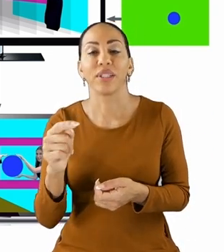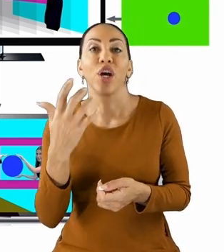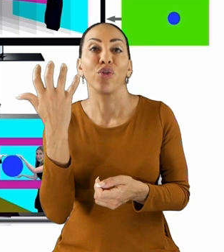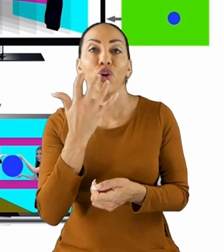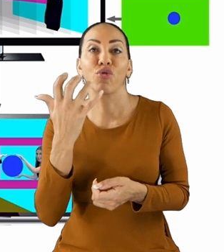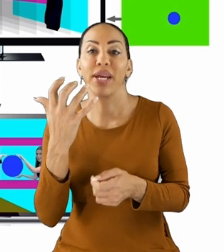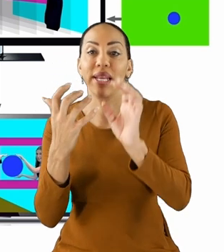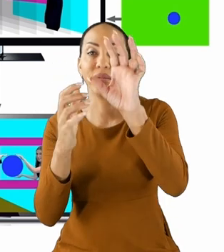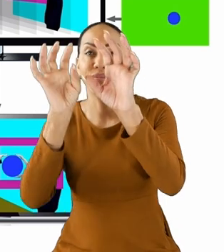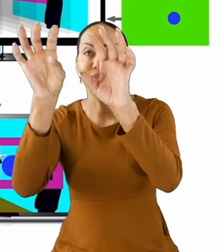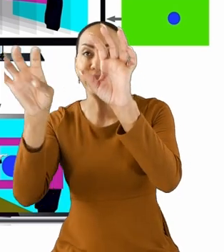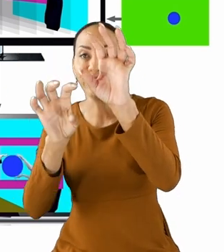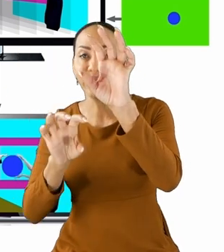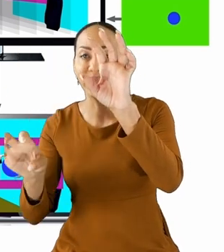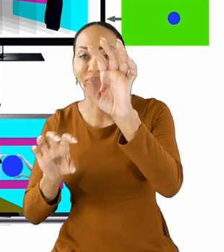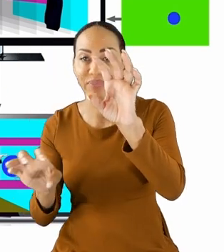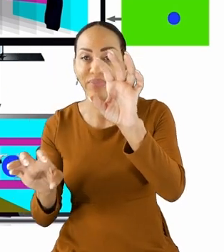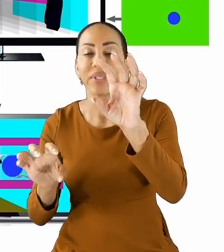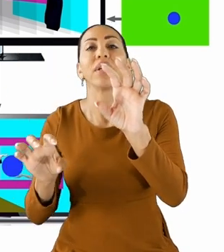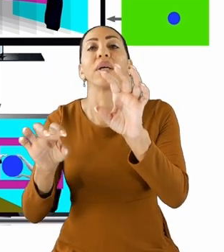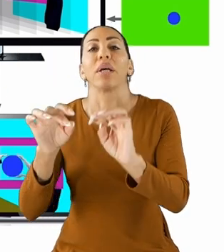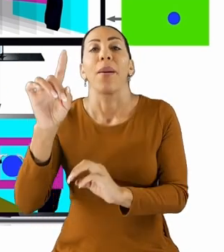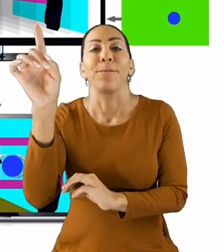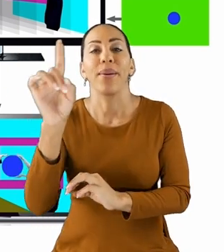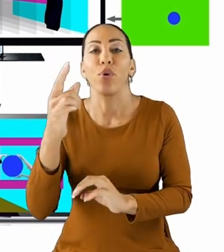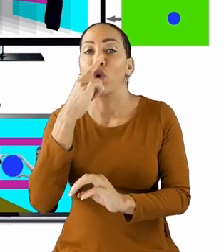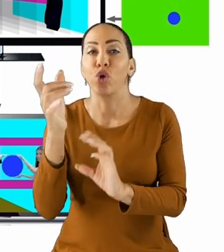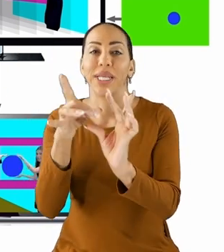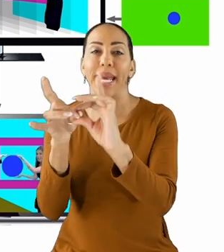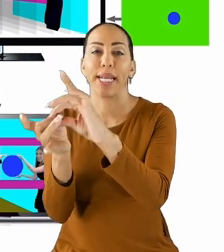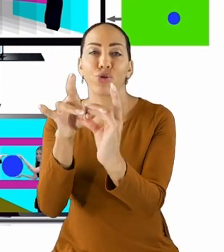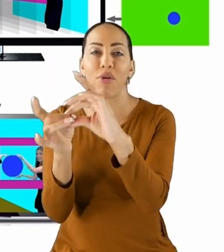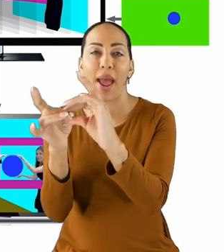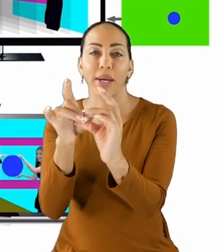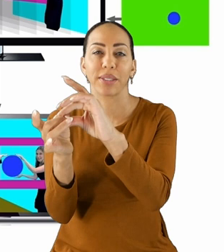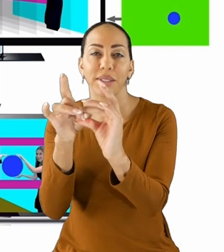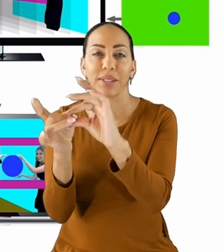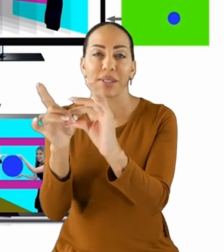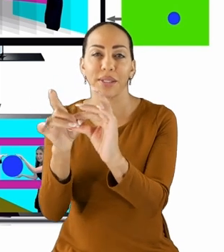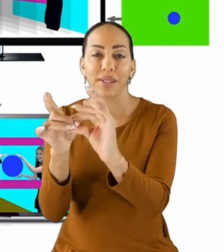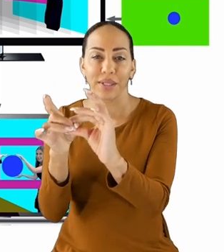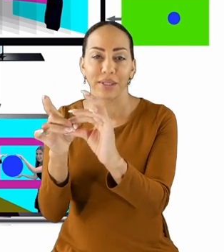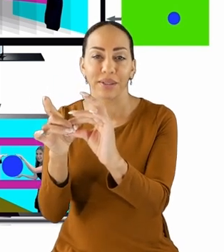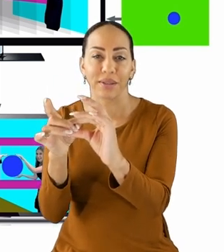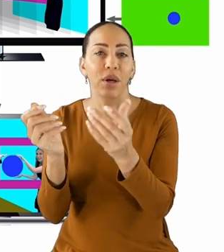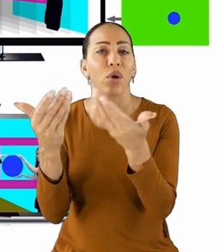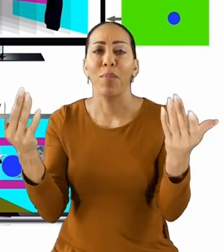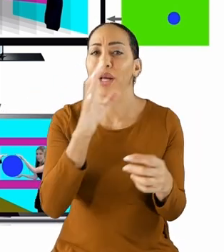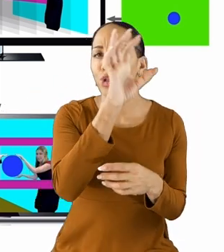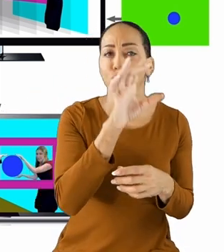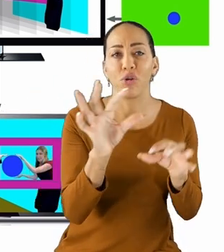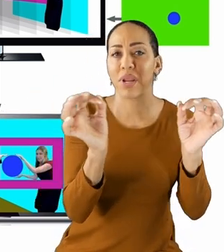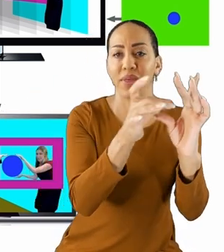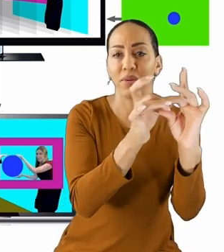composited within digital theatre sets where their full body images could move in between each other and the digital sonography, providing a sense of